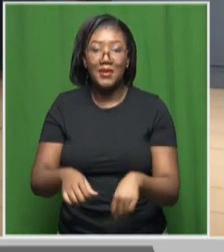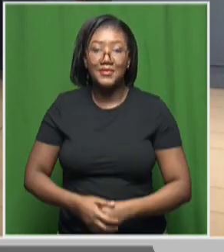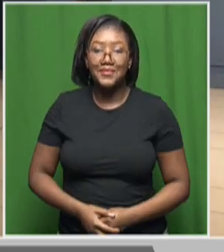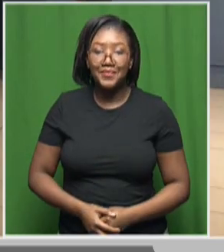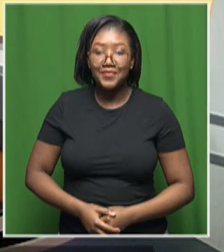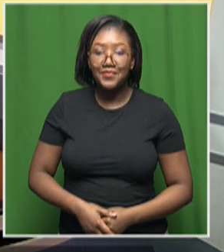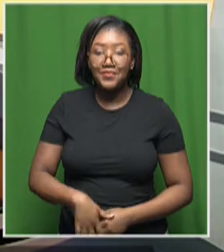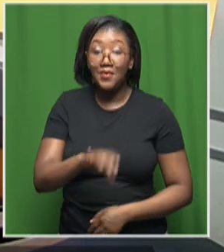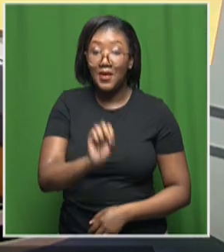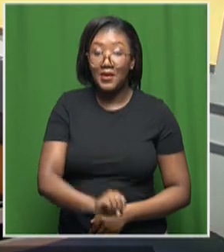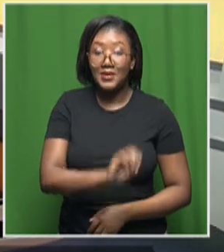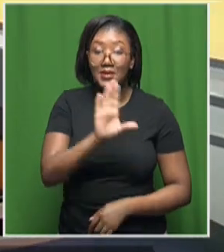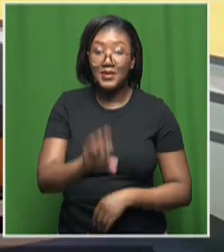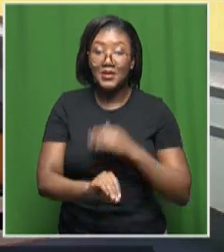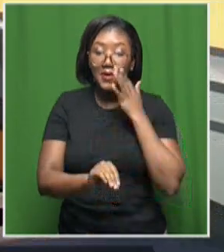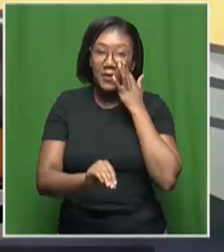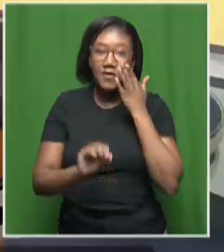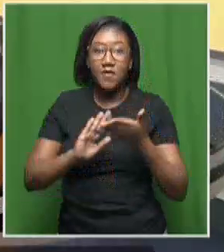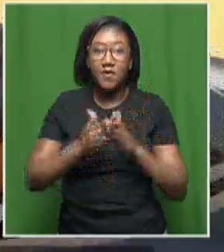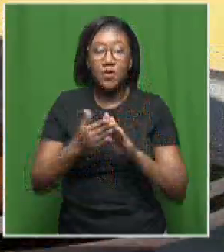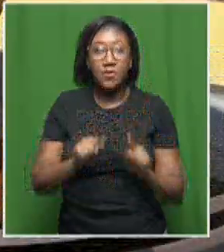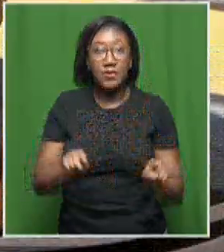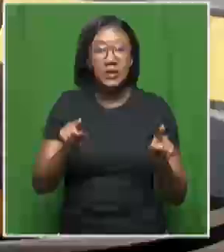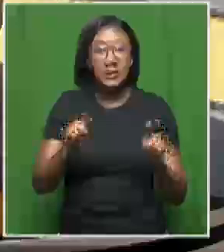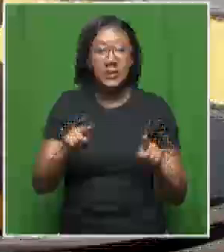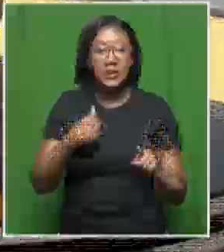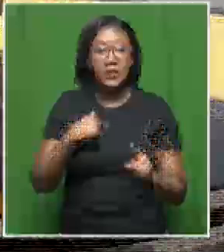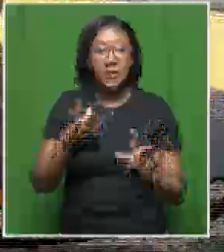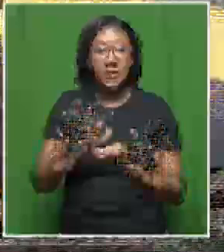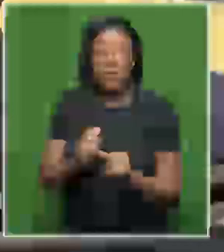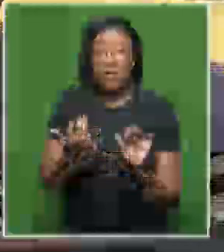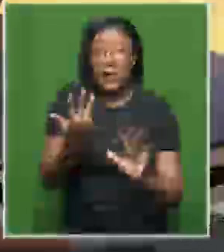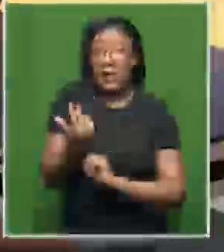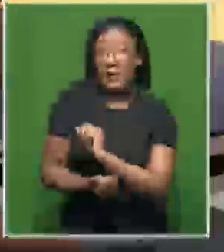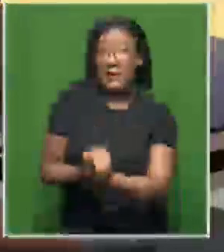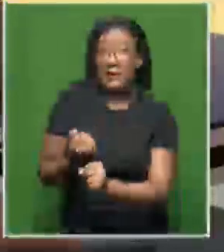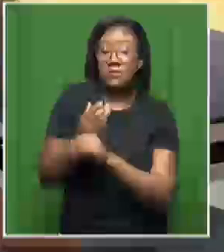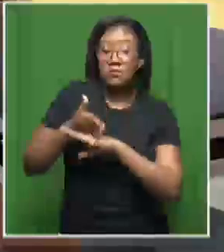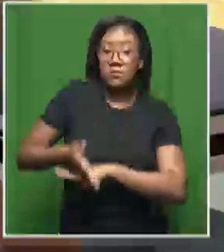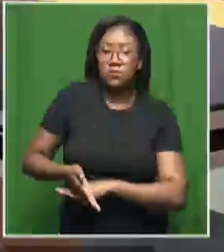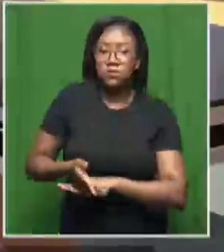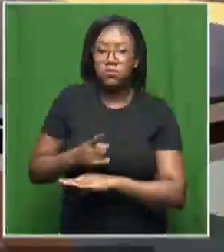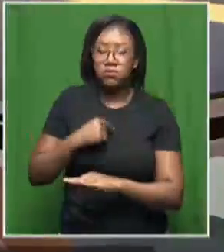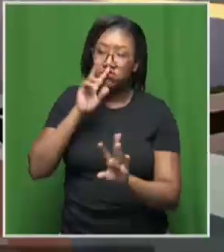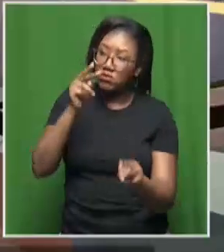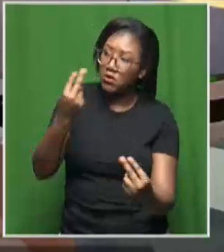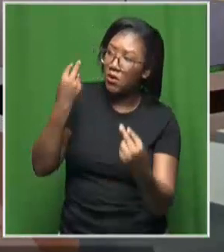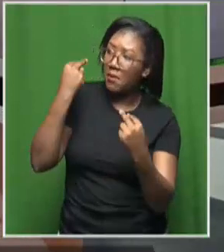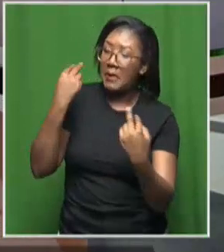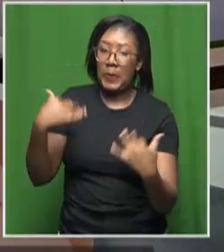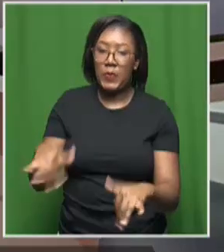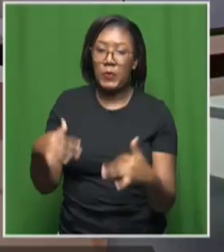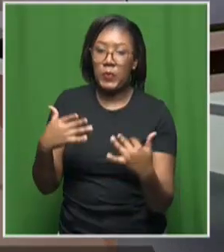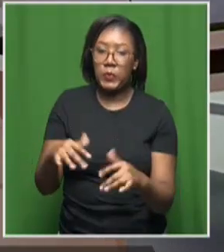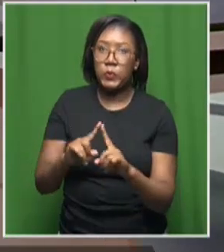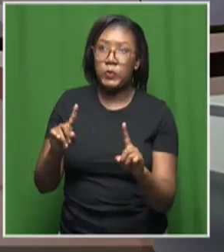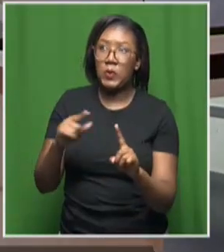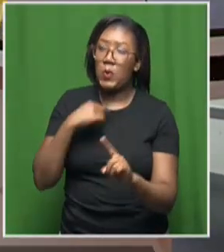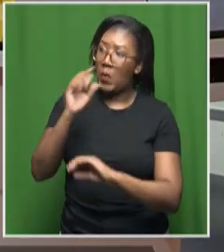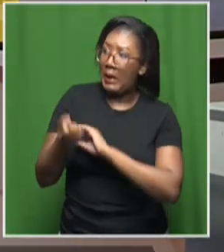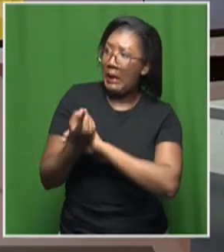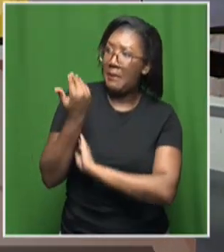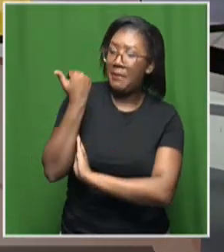African society as well, because the gift about your work is over the past 9 years, you're obviously also able to look back in hindsight and look at what was